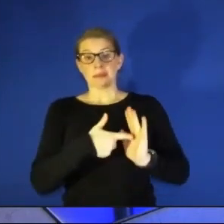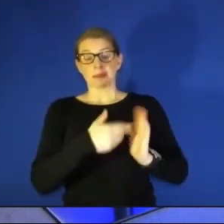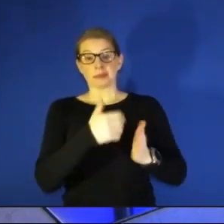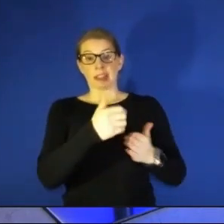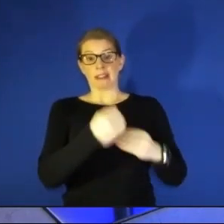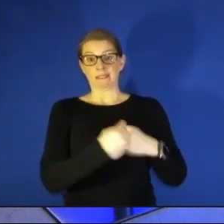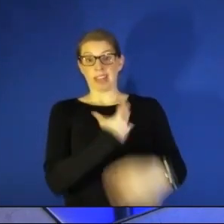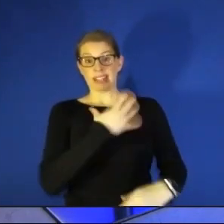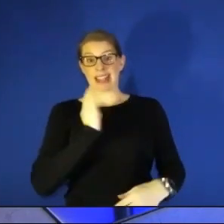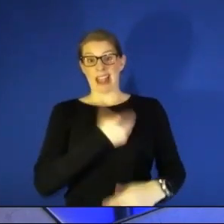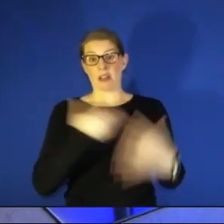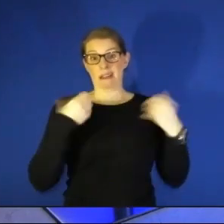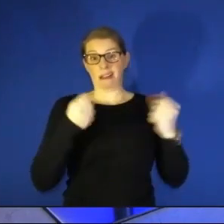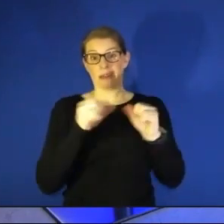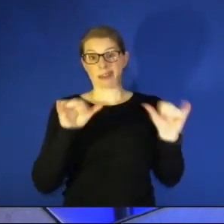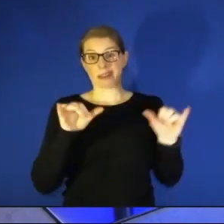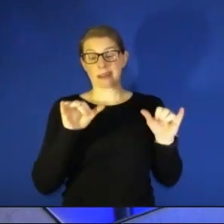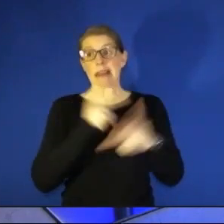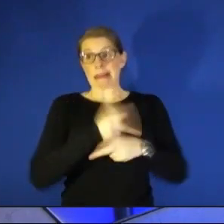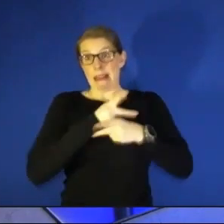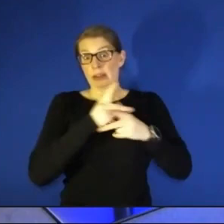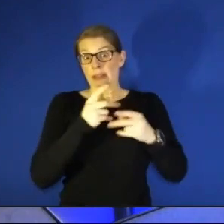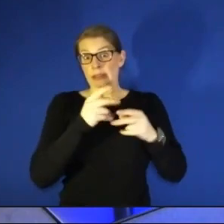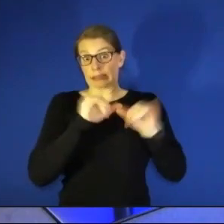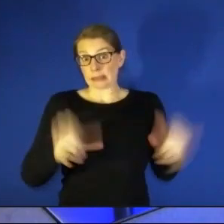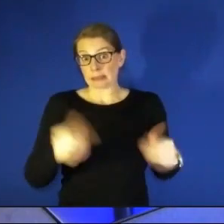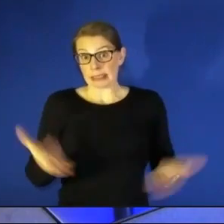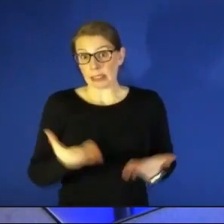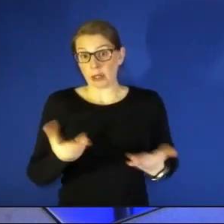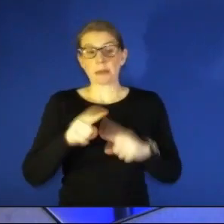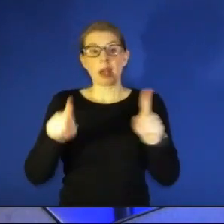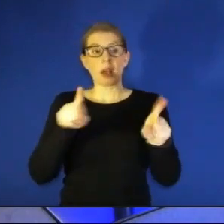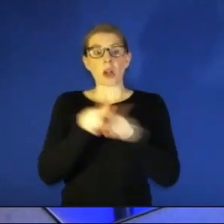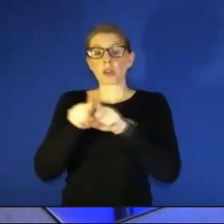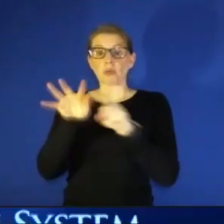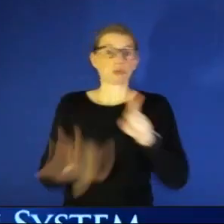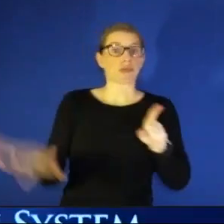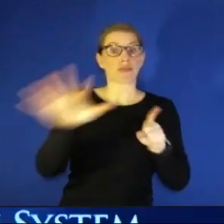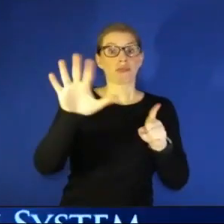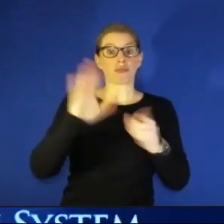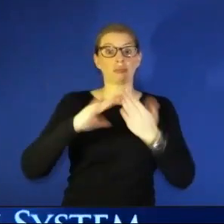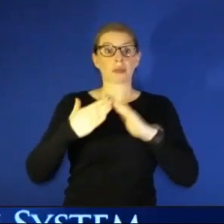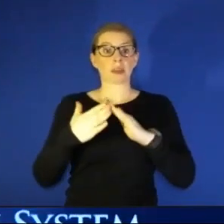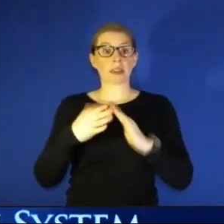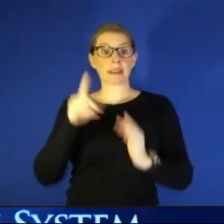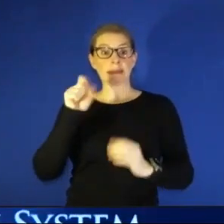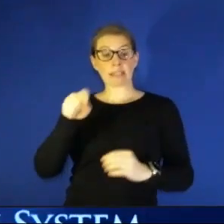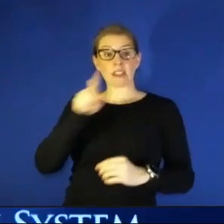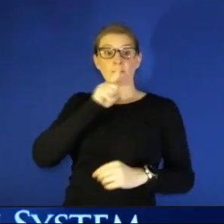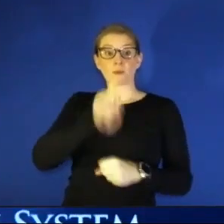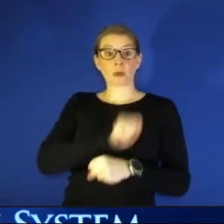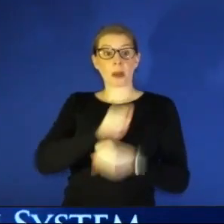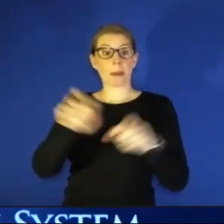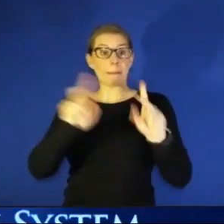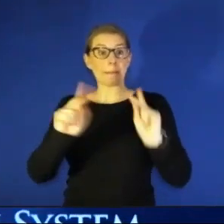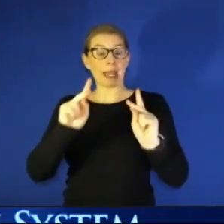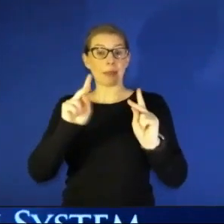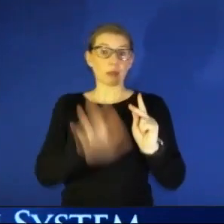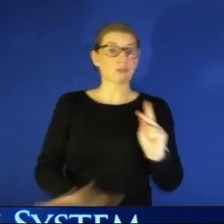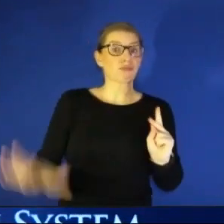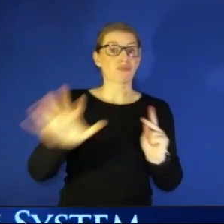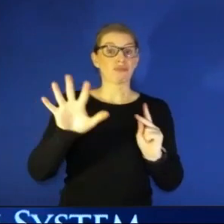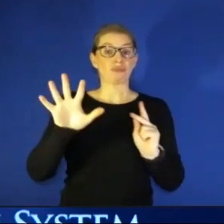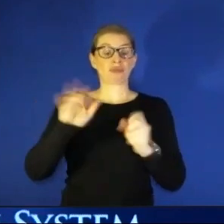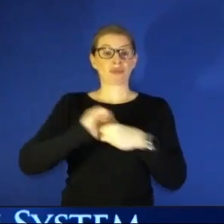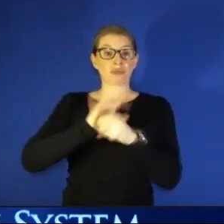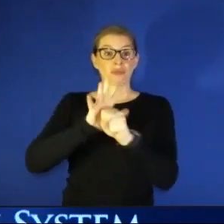healthcare system here at our hospital, but really all over. Rachel? Yeah, that's so true. There are people who throughout the pandemic were a little more